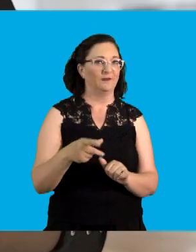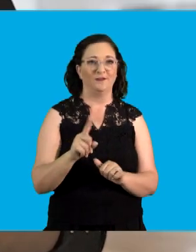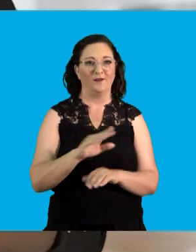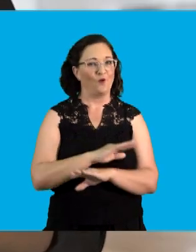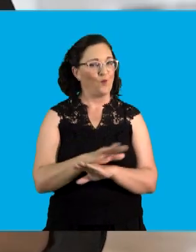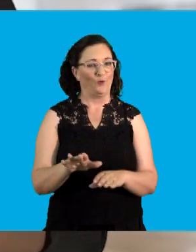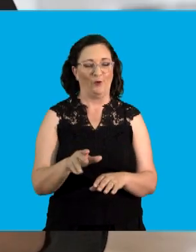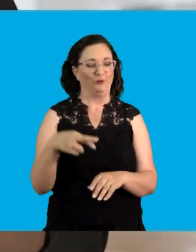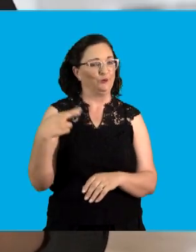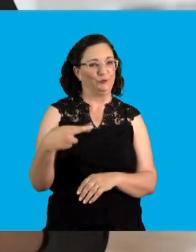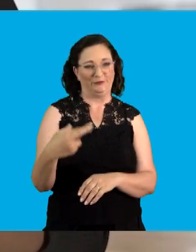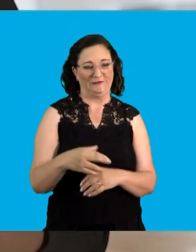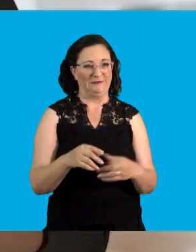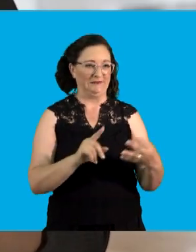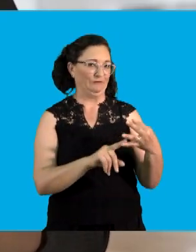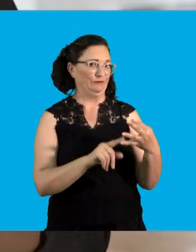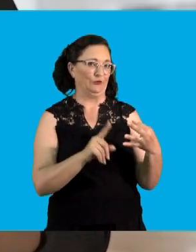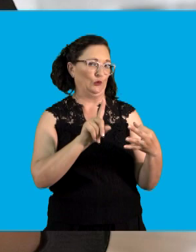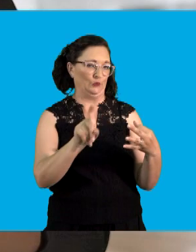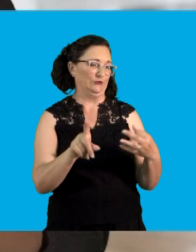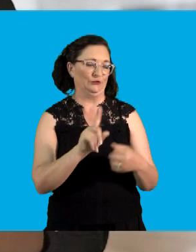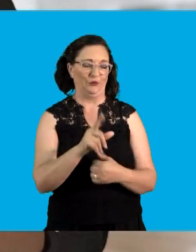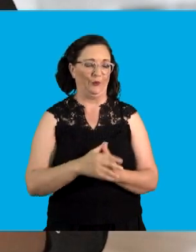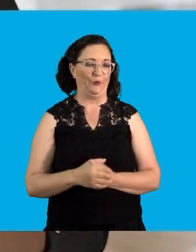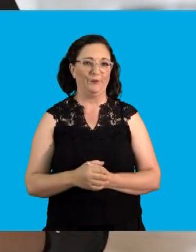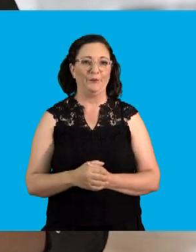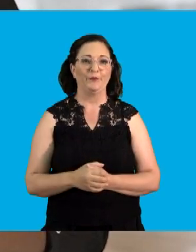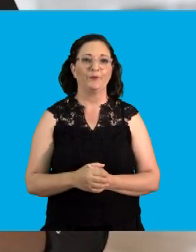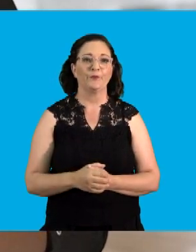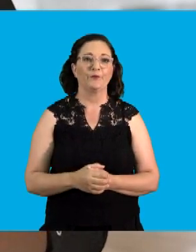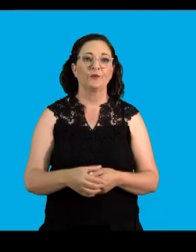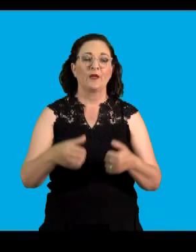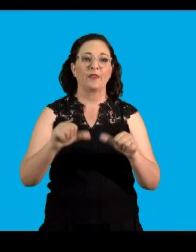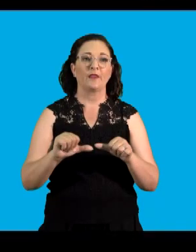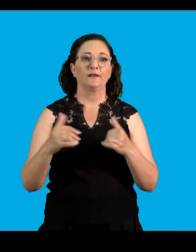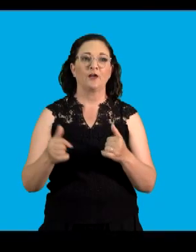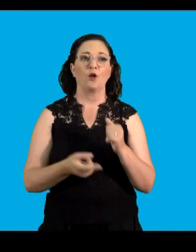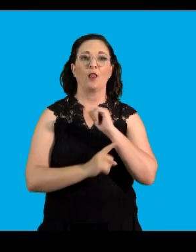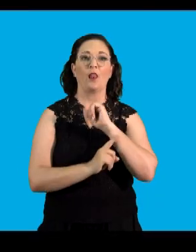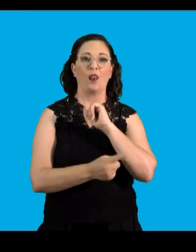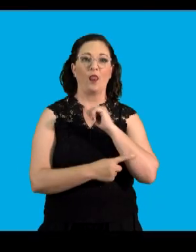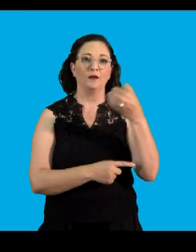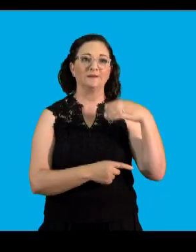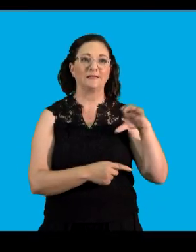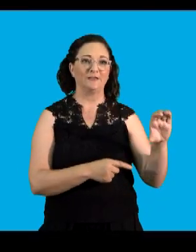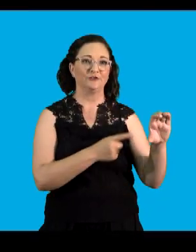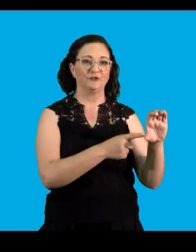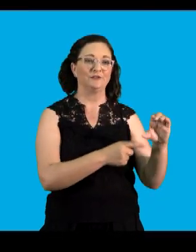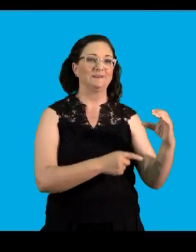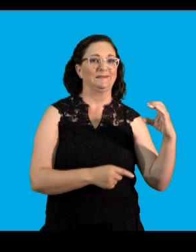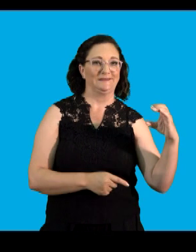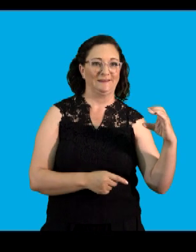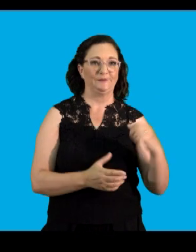a repetition of the questions. All right, and then now we're moving on to the last section, which is